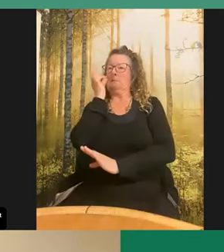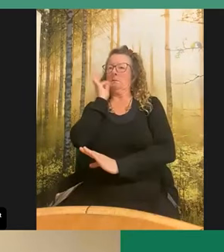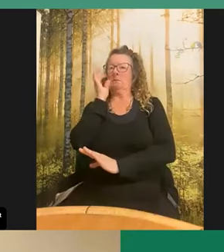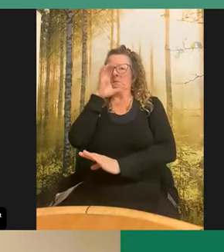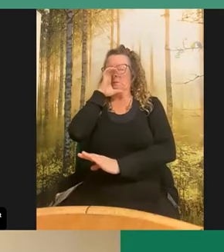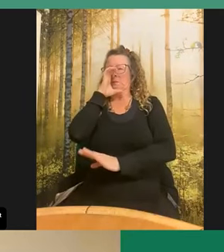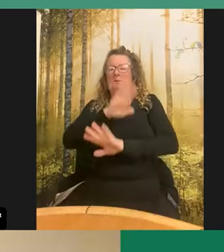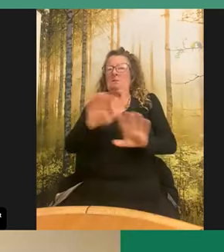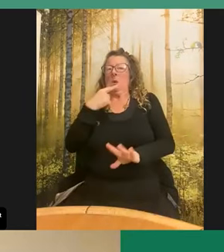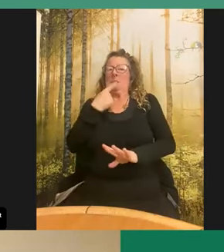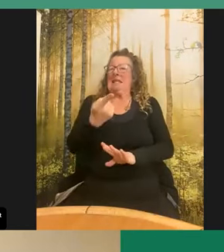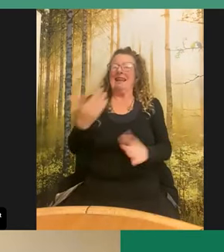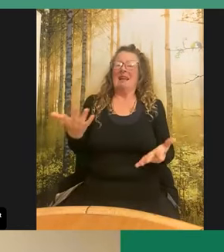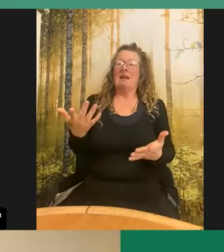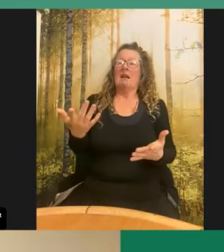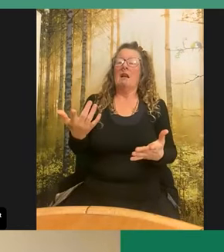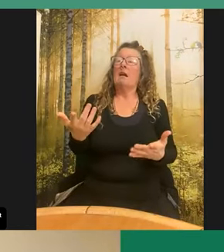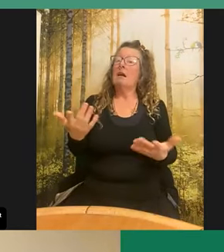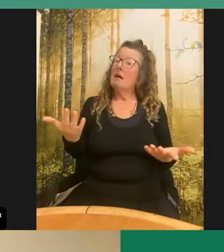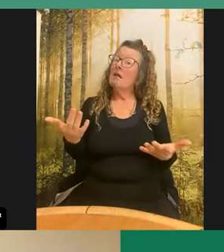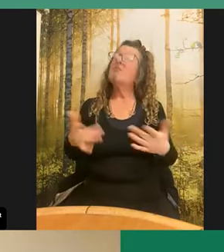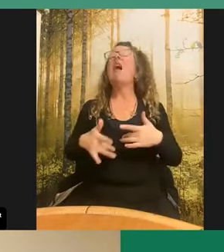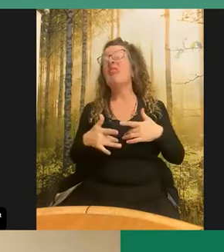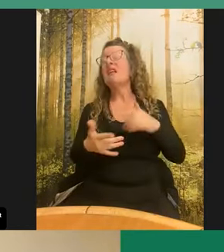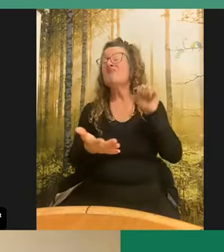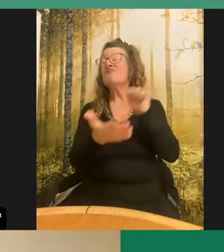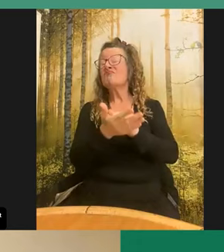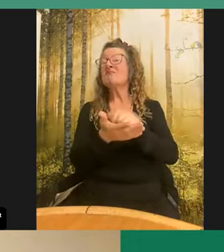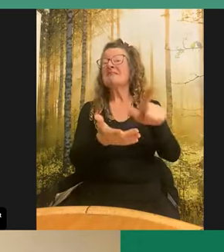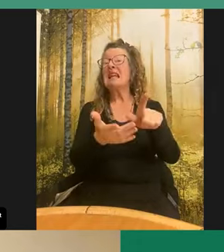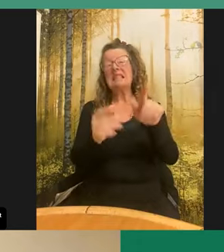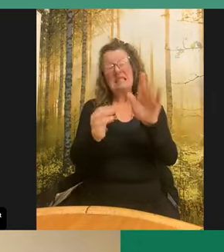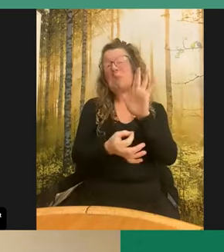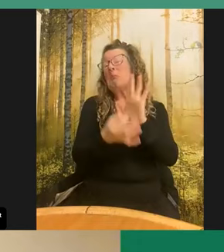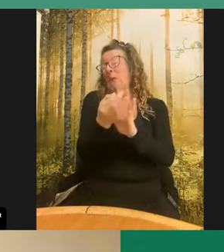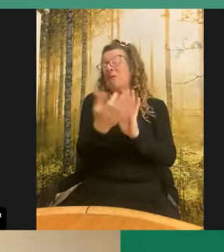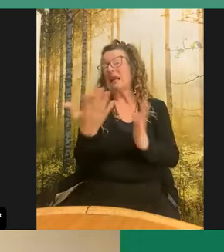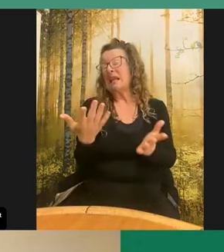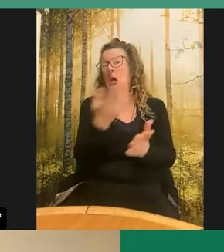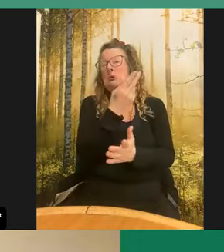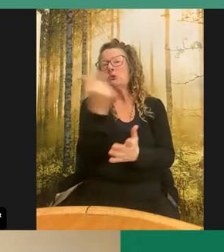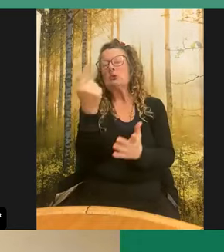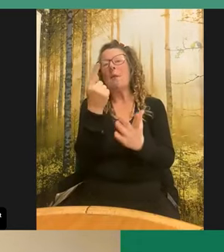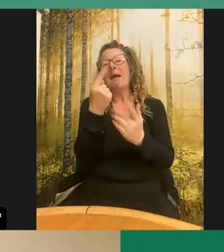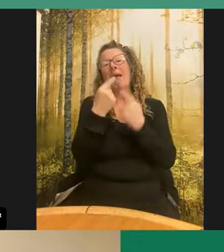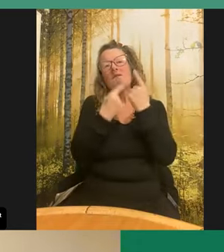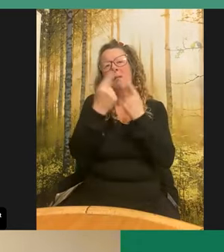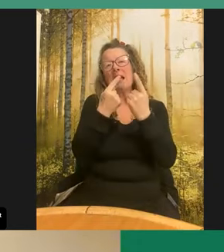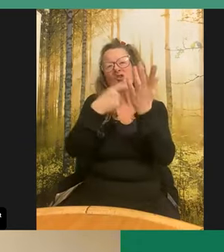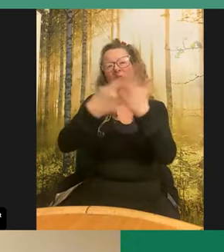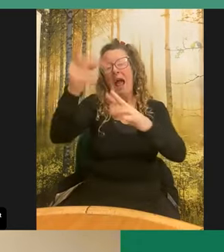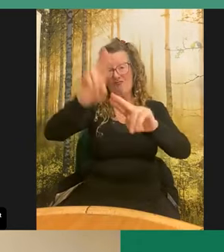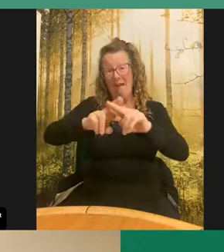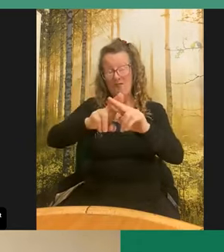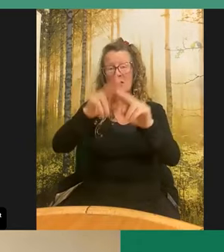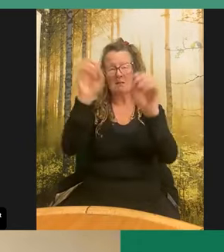I think it is, but I think that it's getting better. I mean, some of the sources that I referenced, like in terms of, are